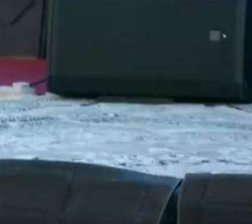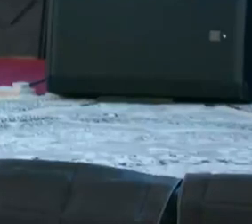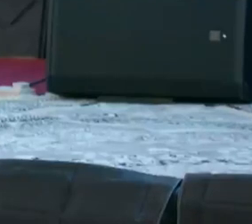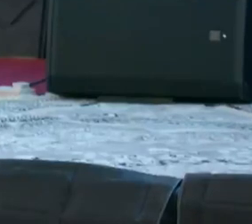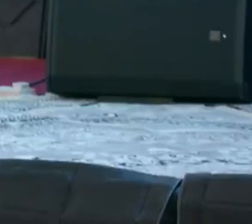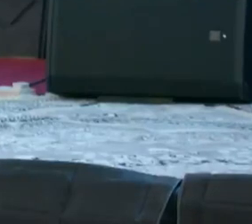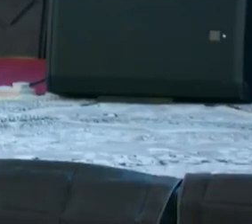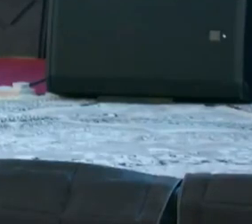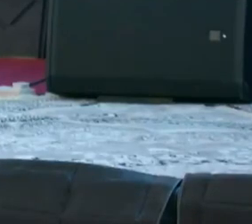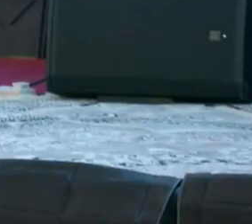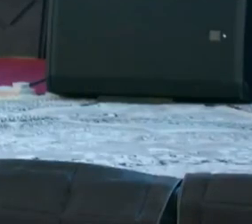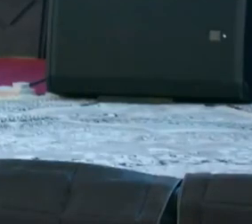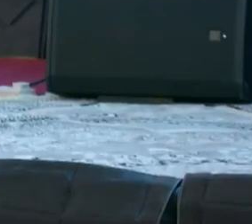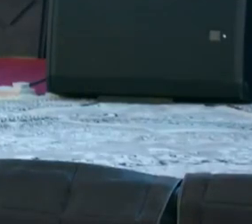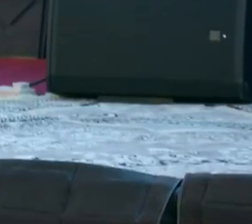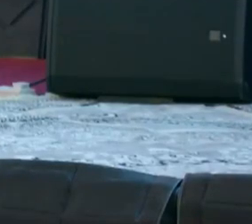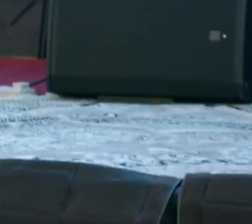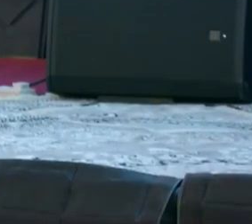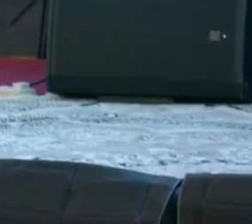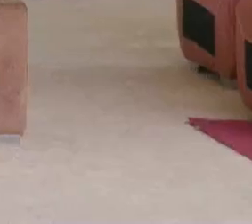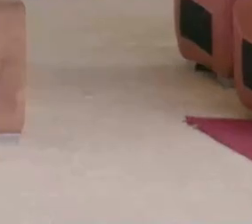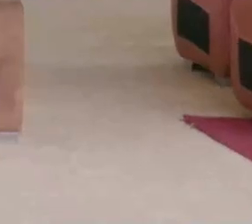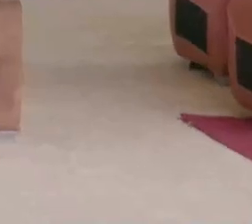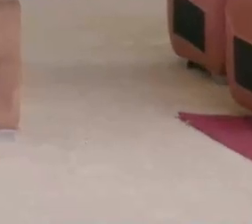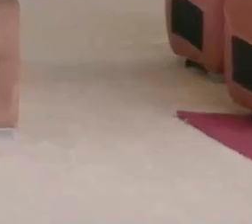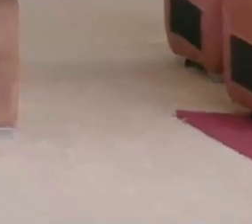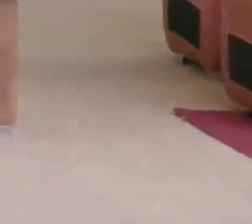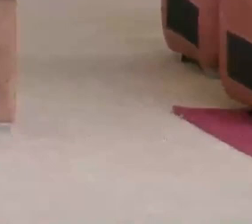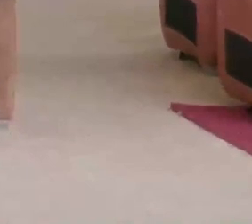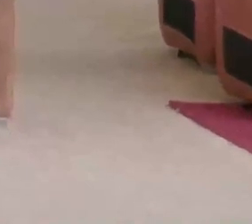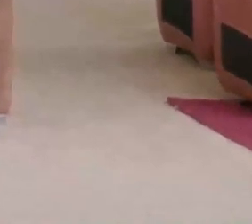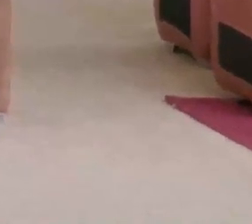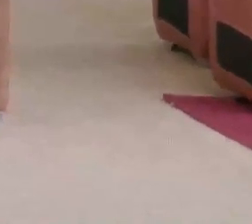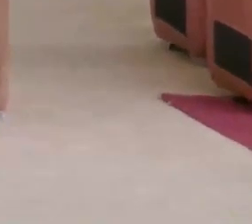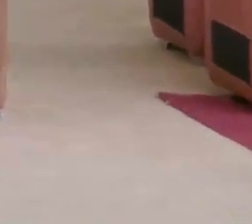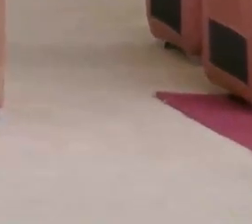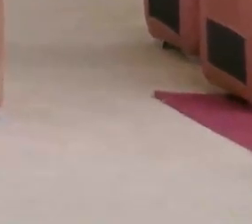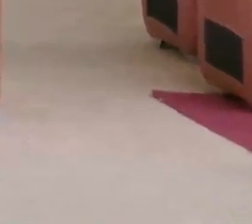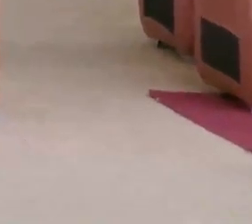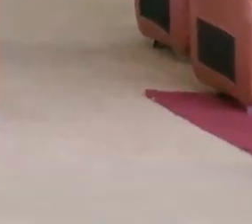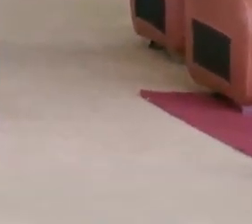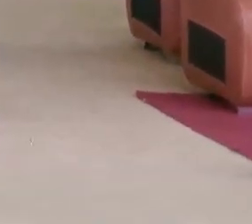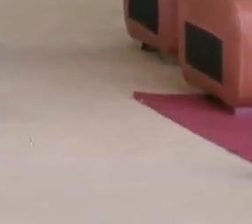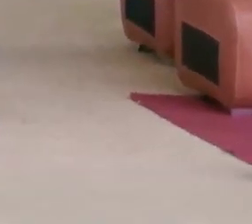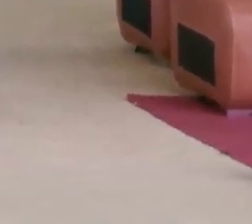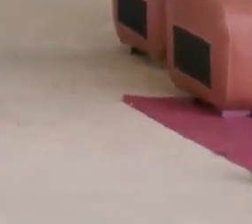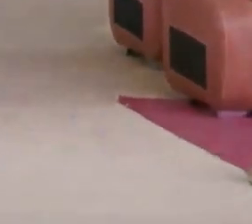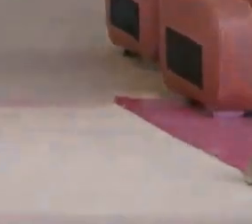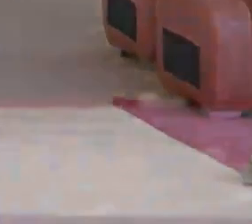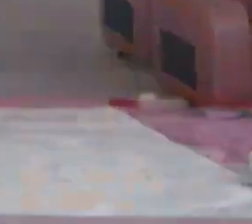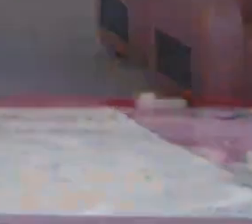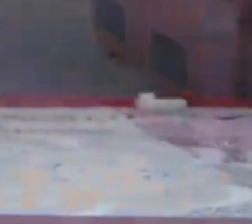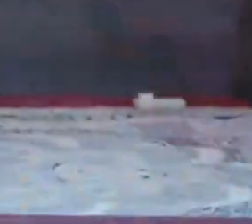Thank you, sir. Thank you, Pastor. Praise the Lord. I welcome everyone to the